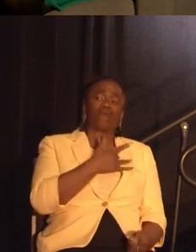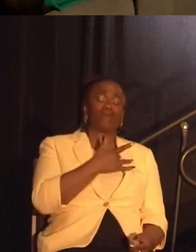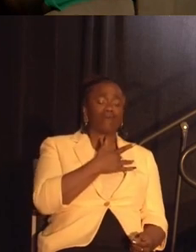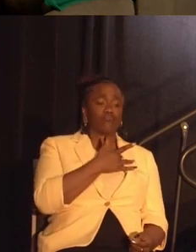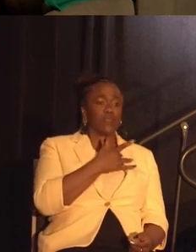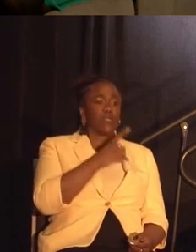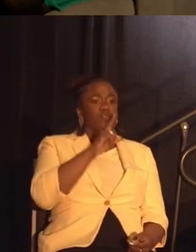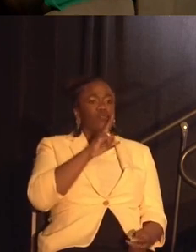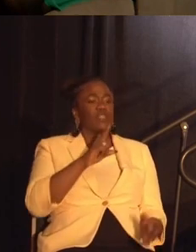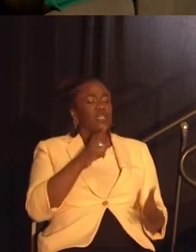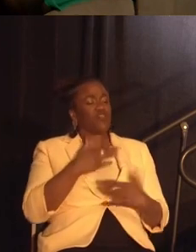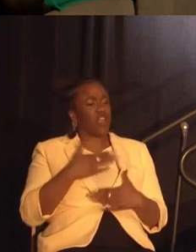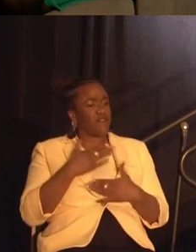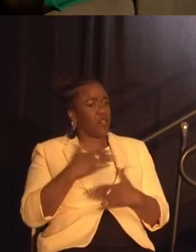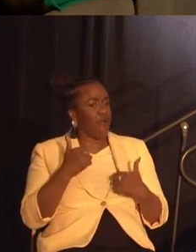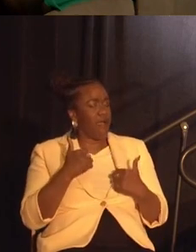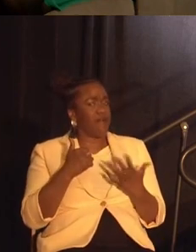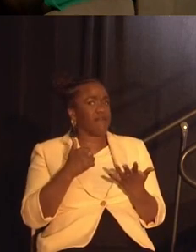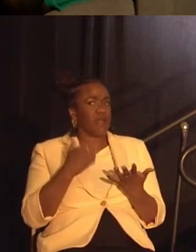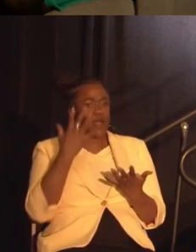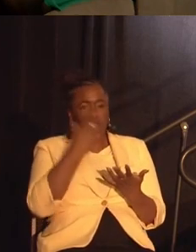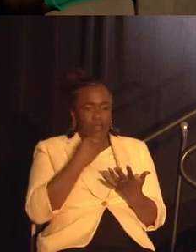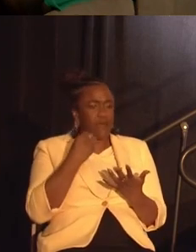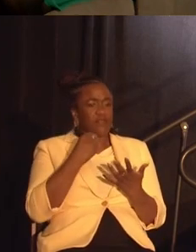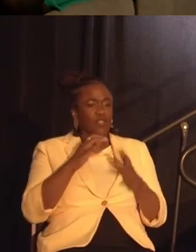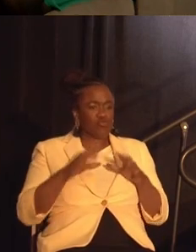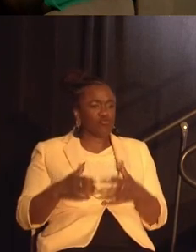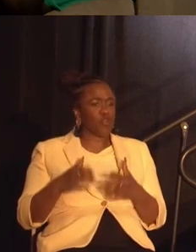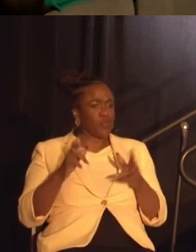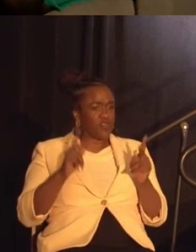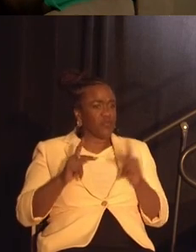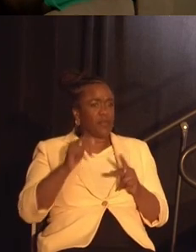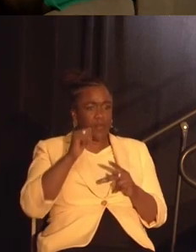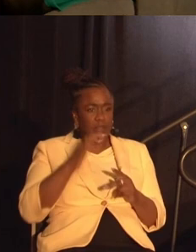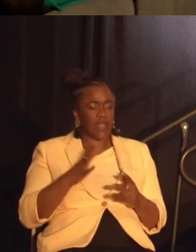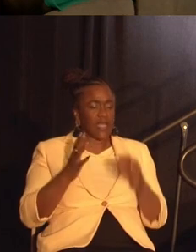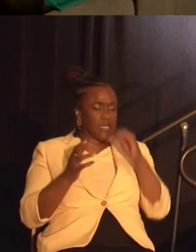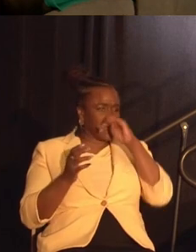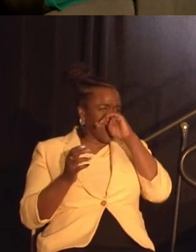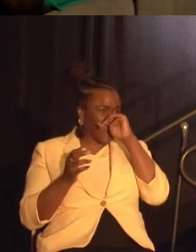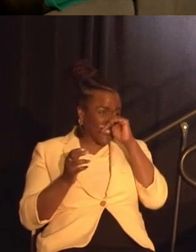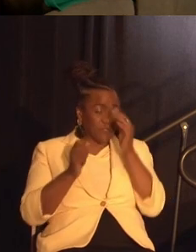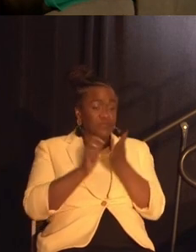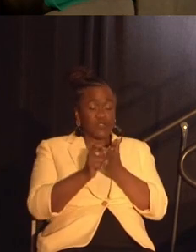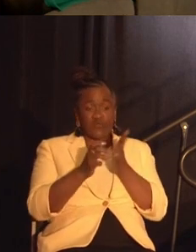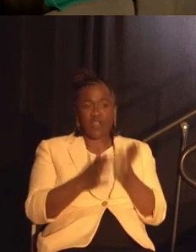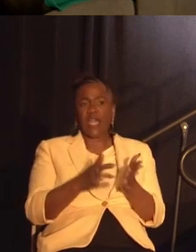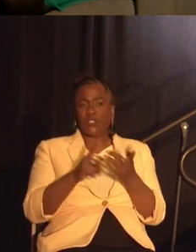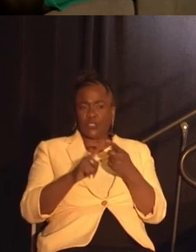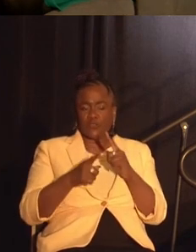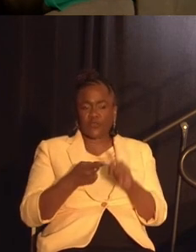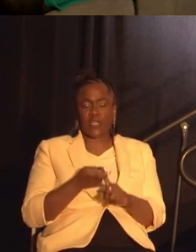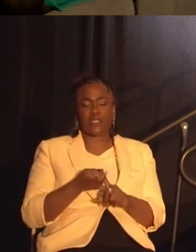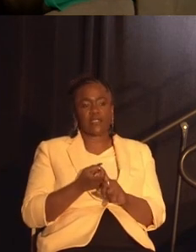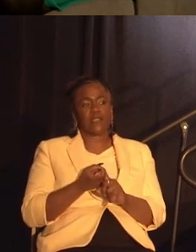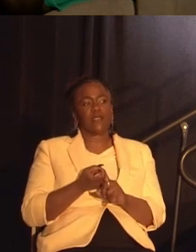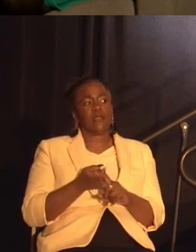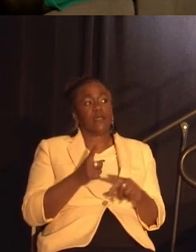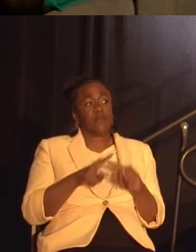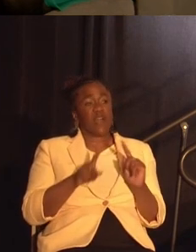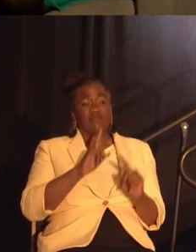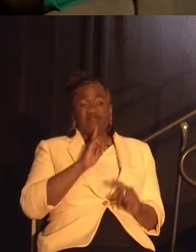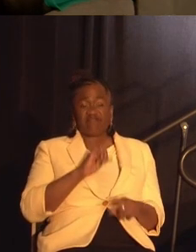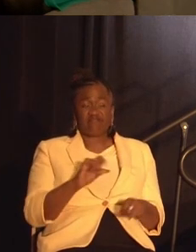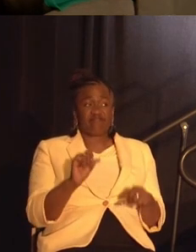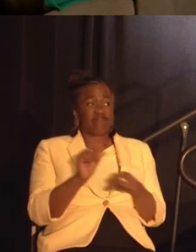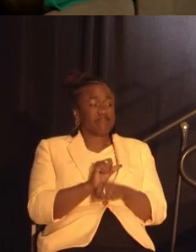I've been really grateful. I feel like I have a lovely group of like communities, like of writers and friends. But ultimately,